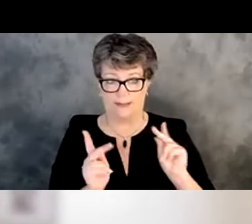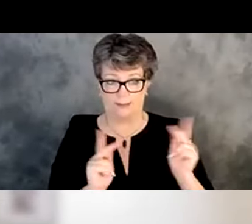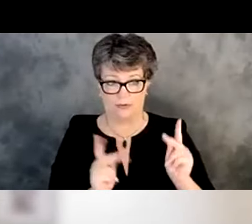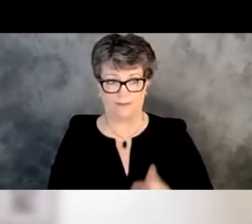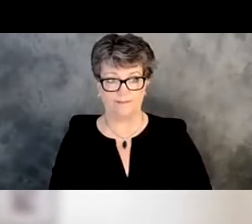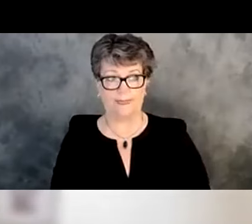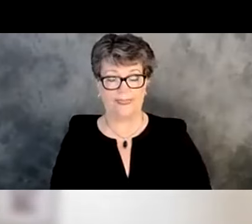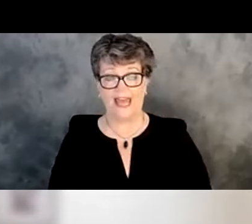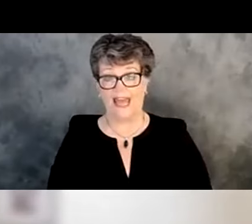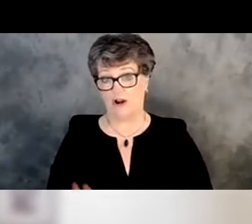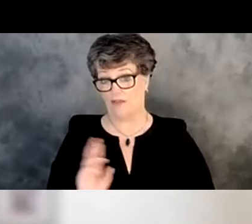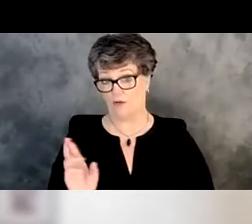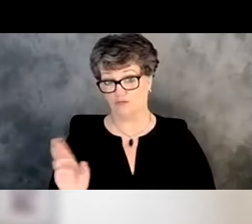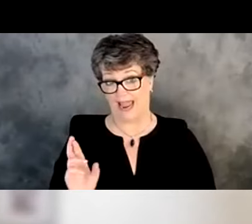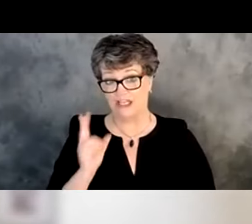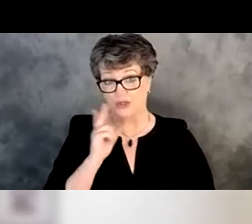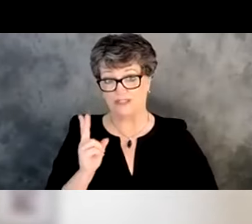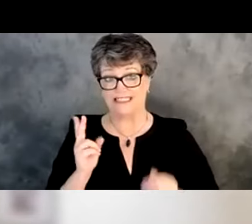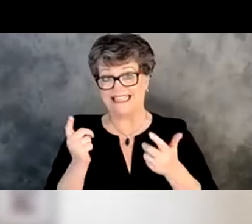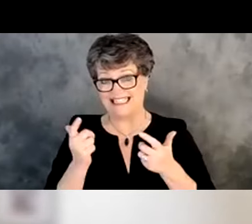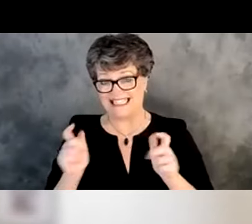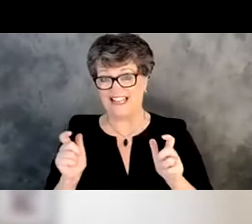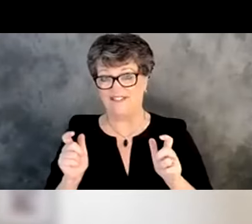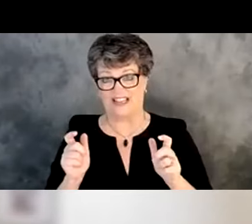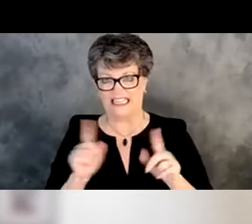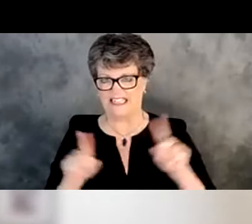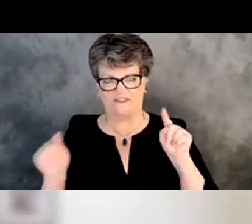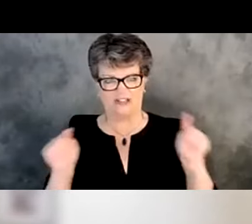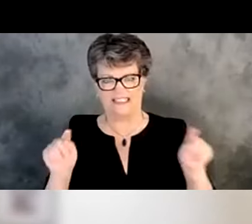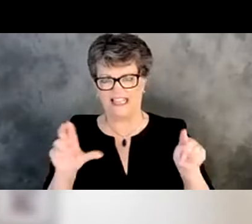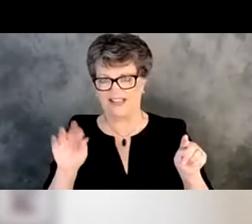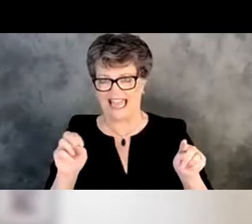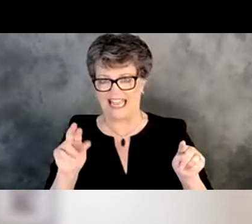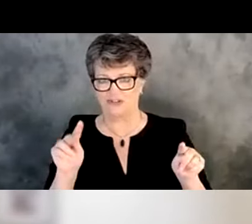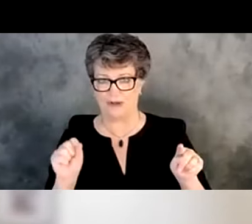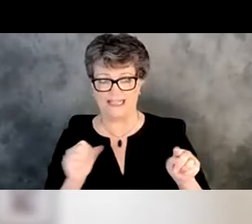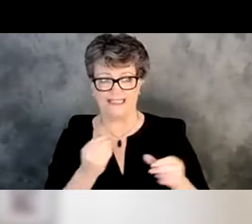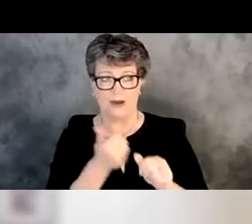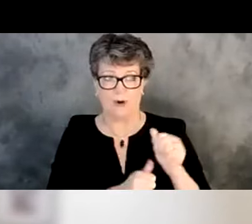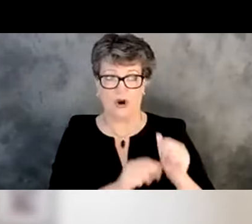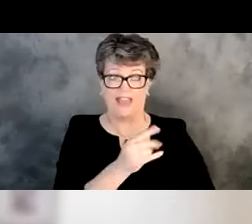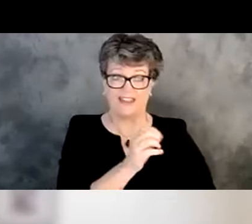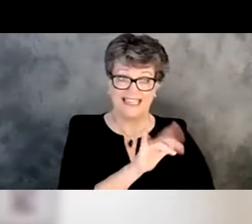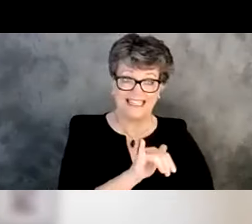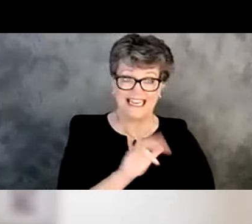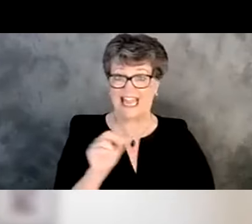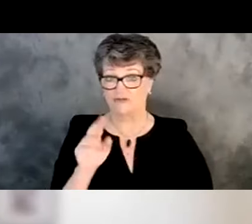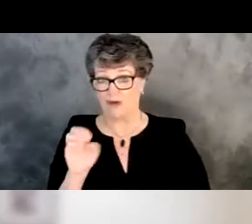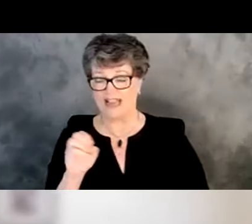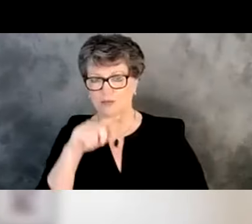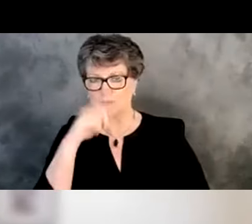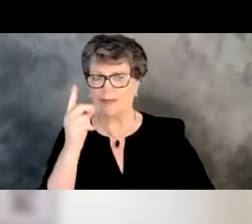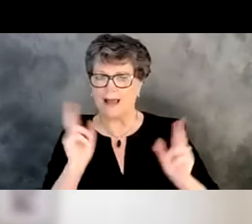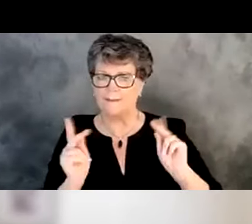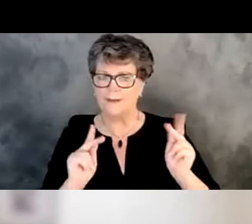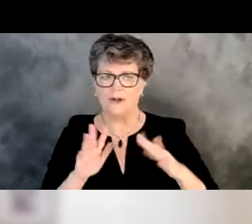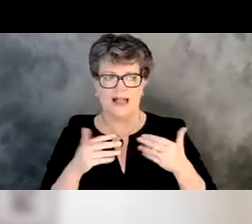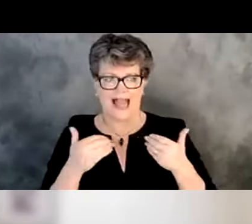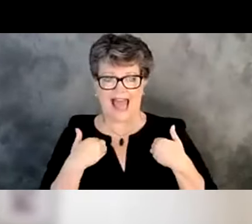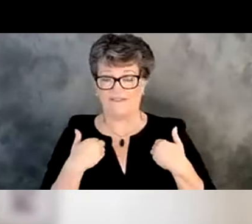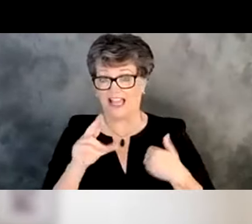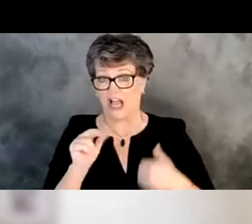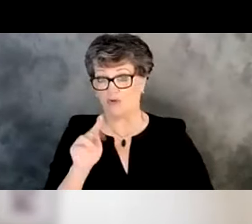And on the right, we see significant disparities in case rates by race and ethnicity, with Black individuals having a case rate of